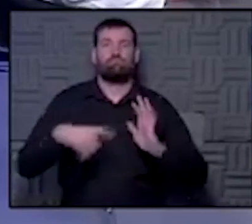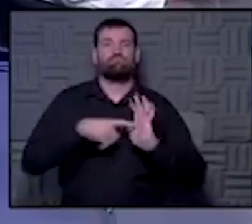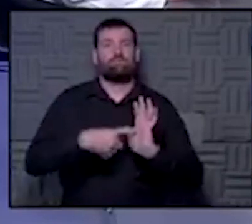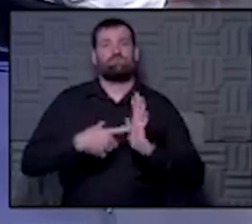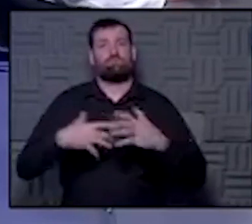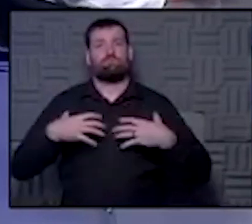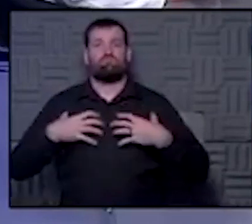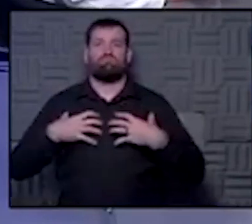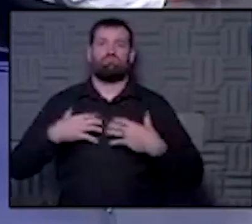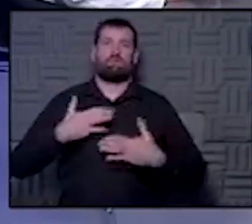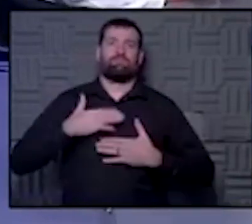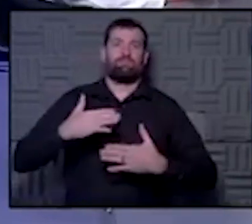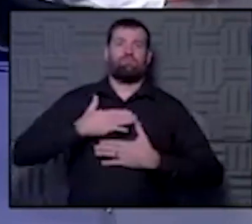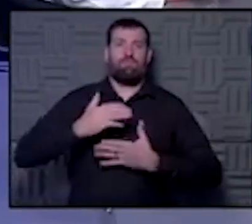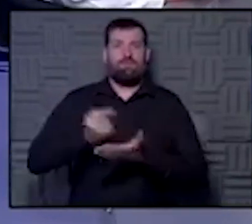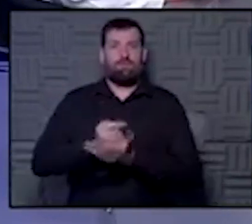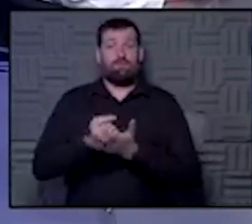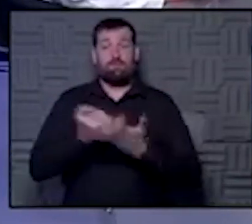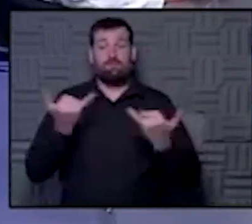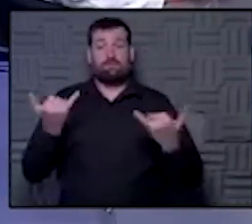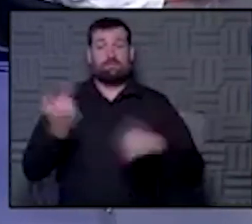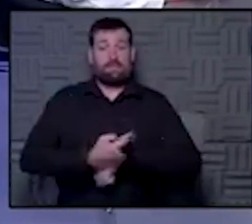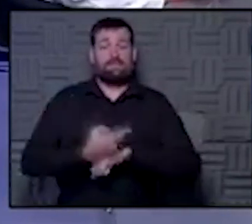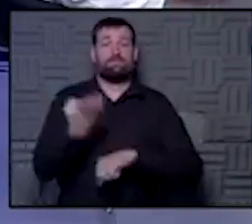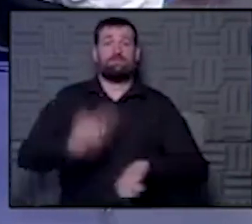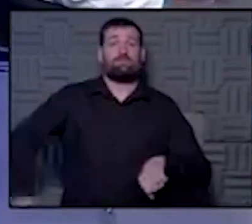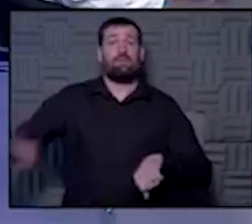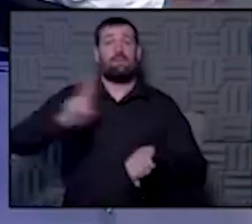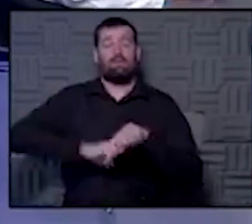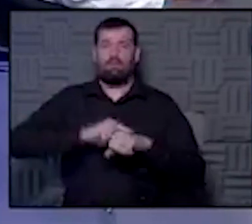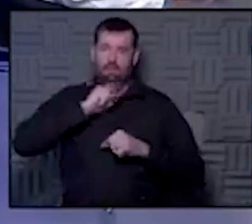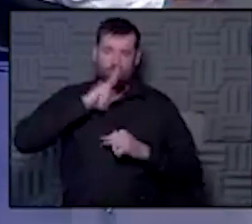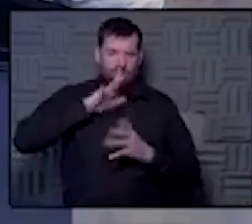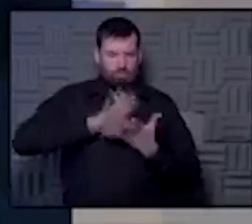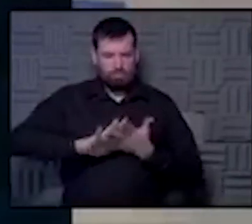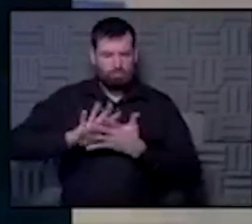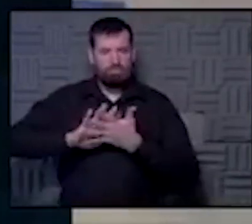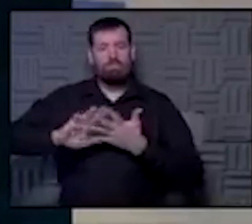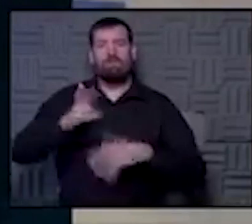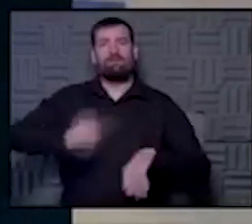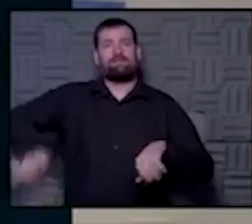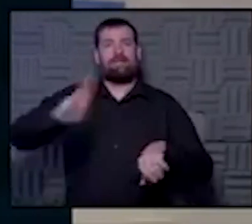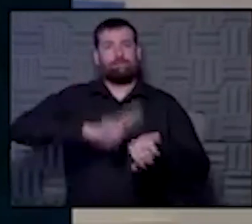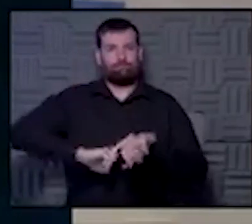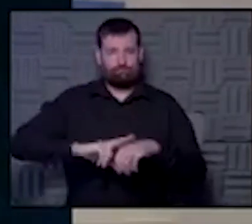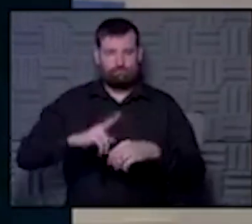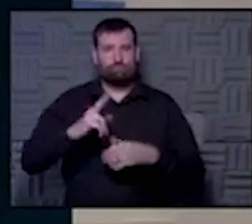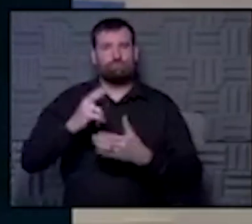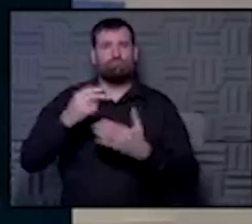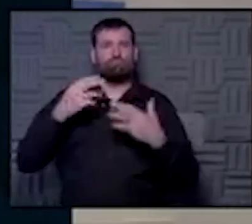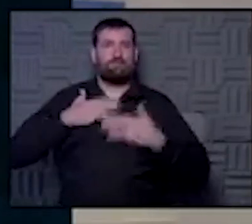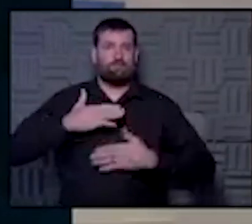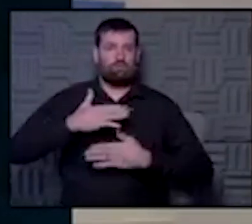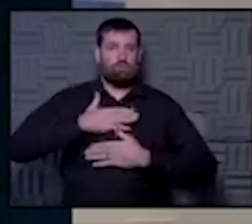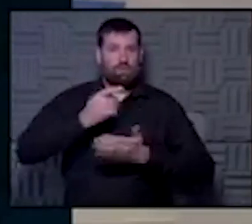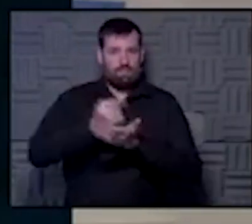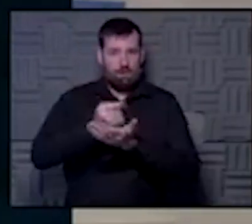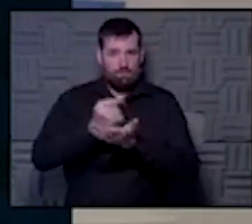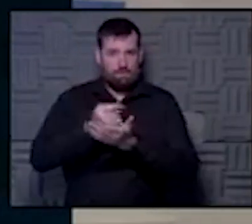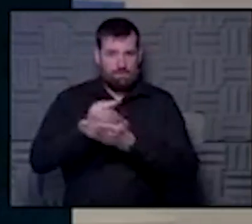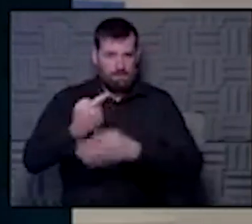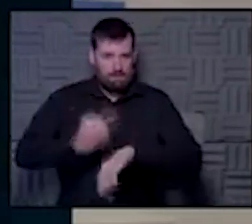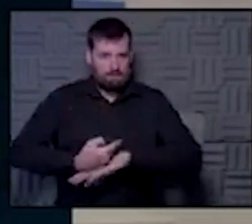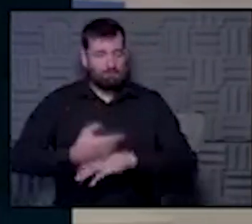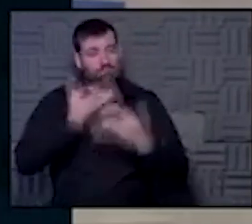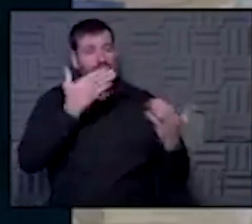therapy because it is National Respiratory Therapy Week. So Tisha Bromstad, if you're listening, thank you